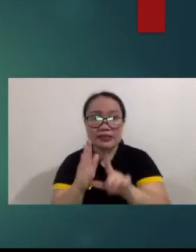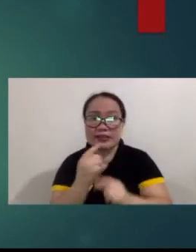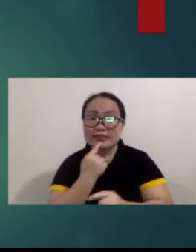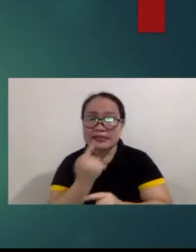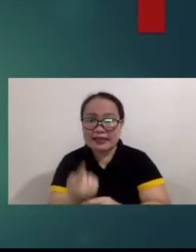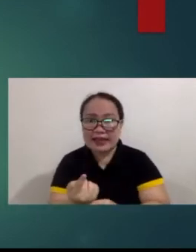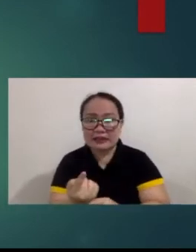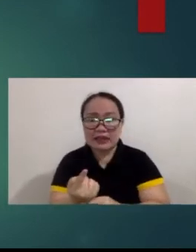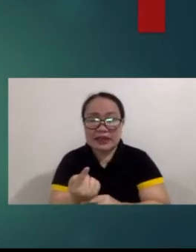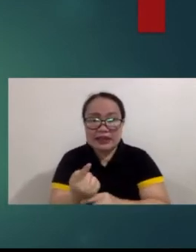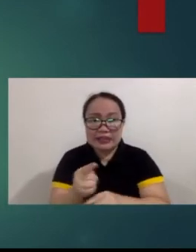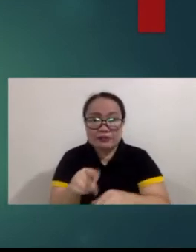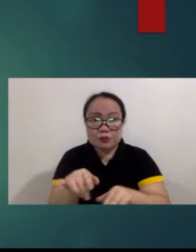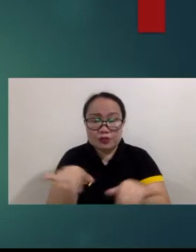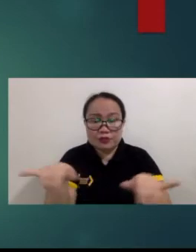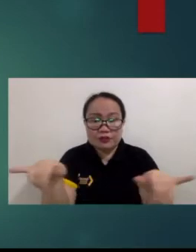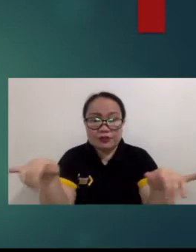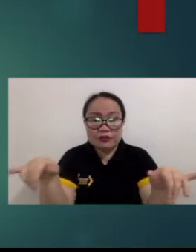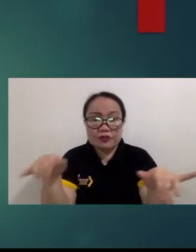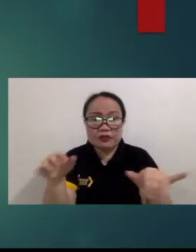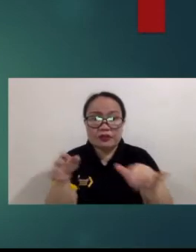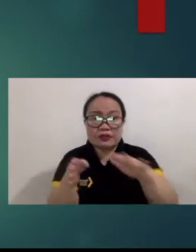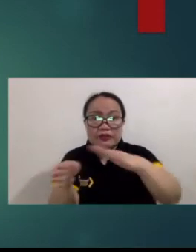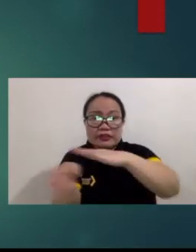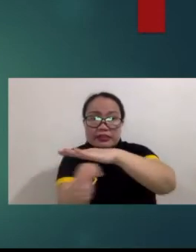law states that if